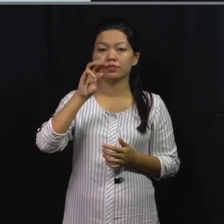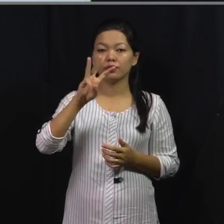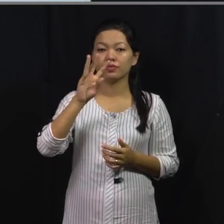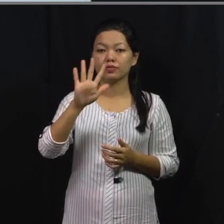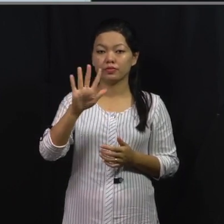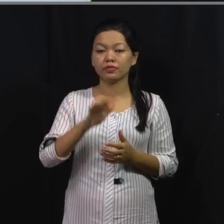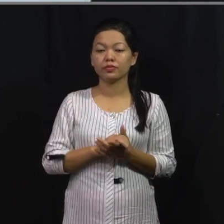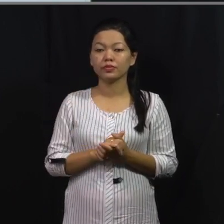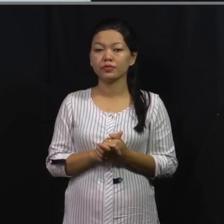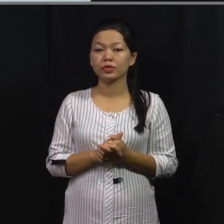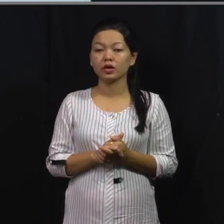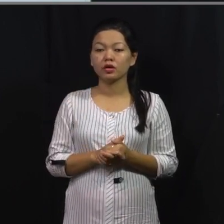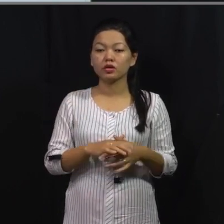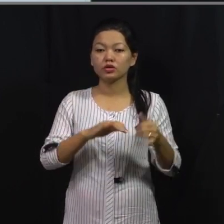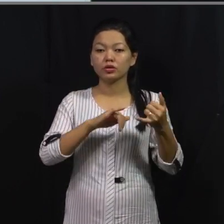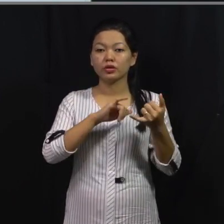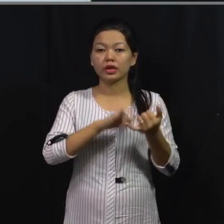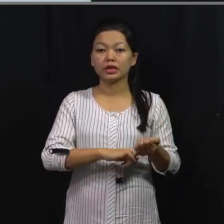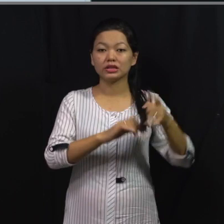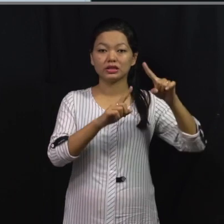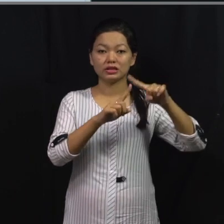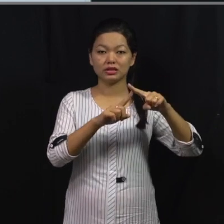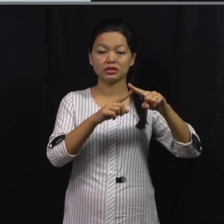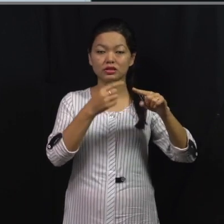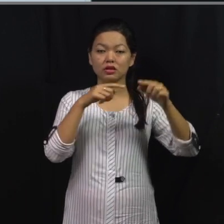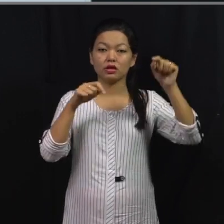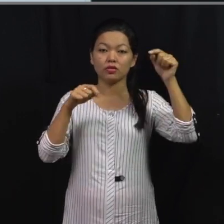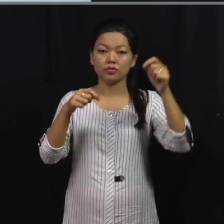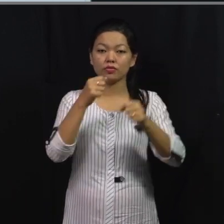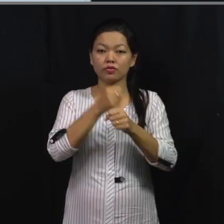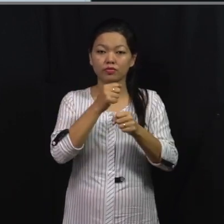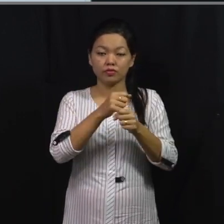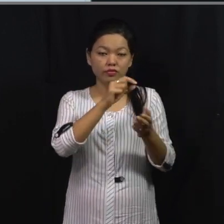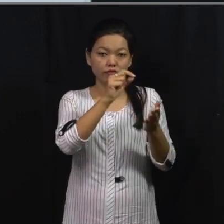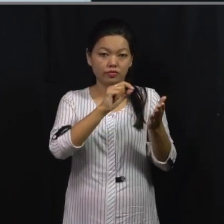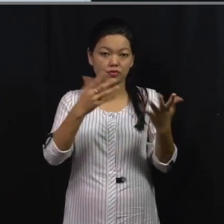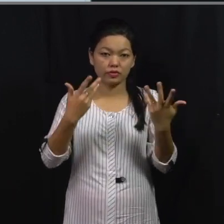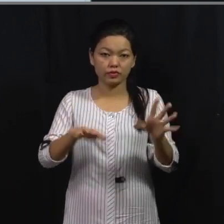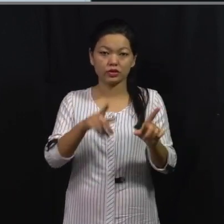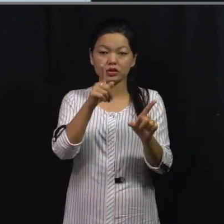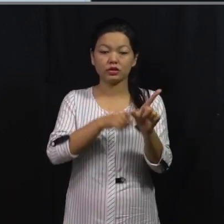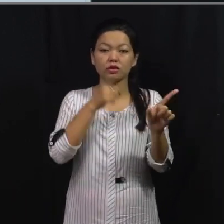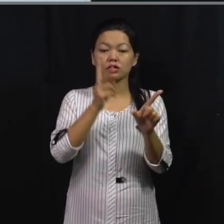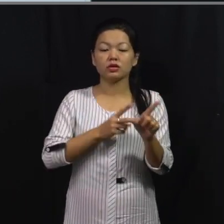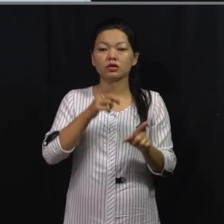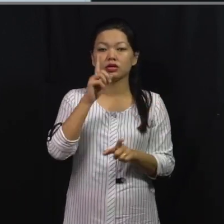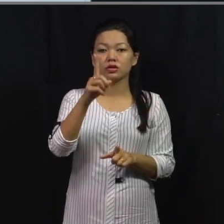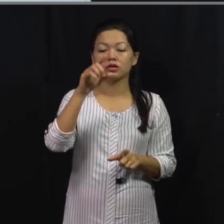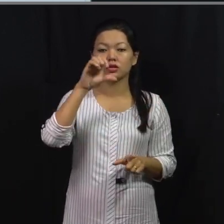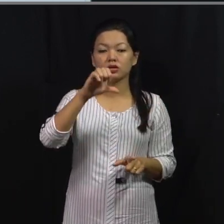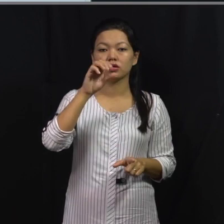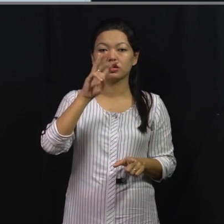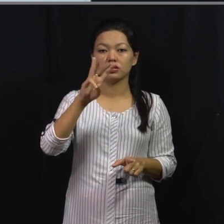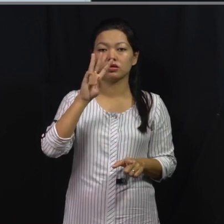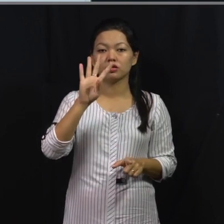scheduled caste name was being written down in the records. Okay, now here, this scheduled castes, you know,